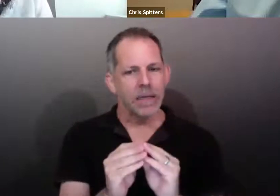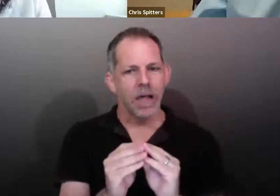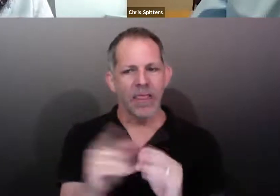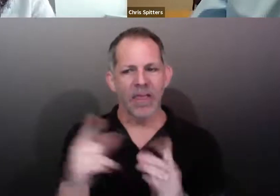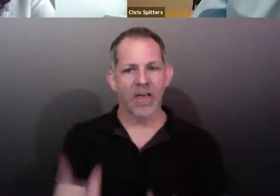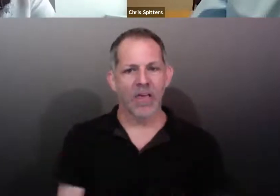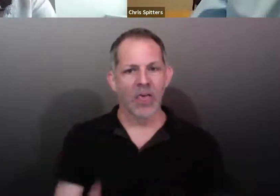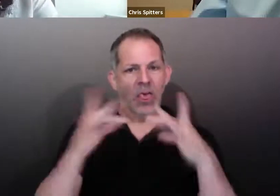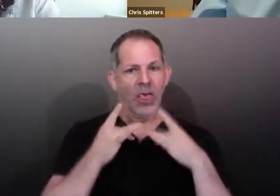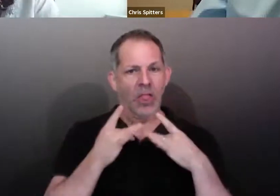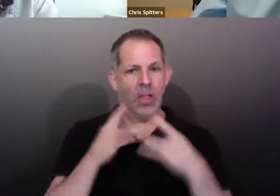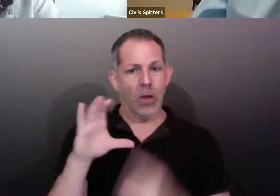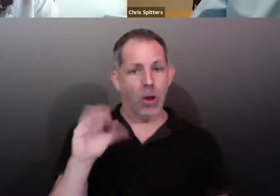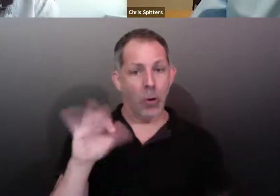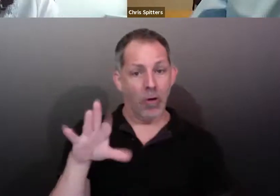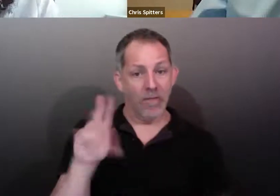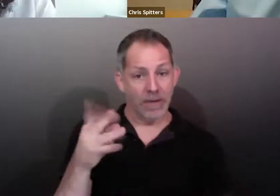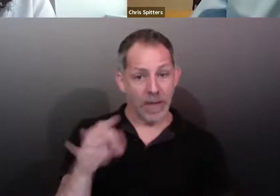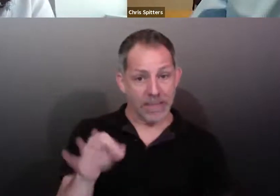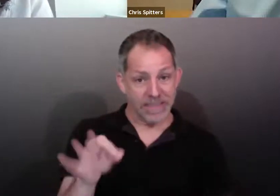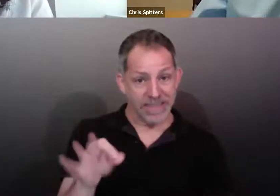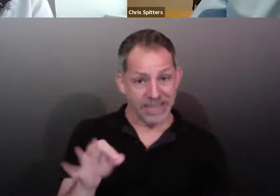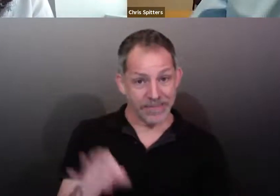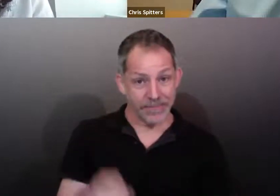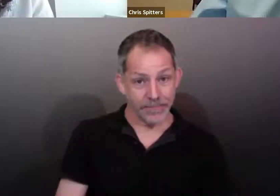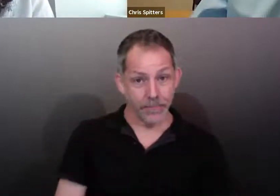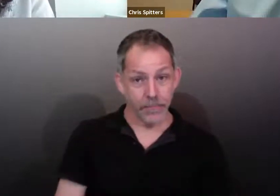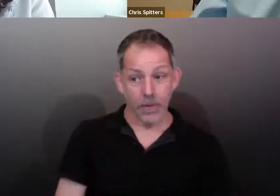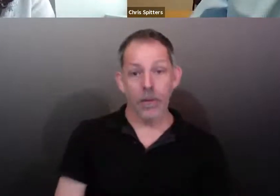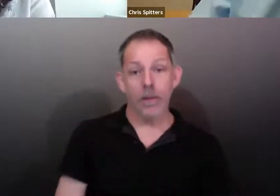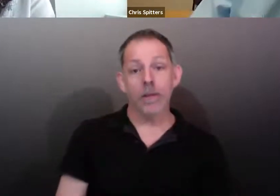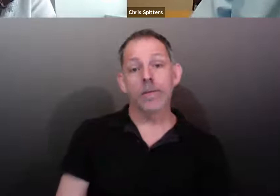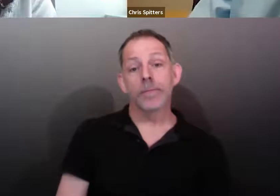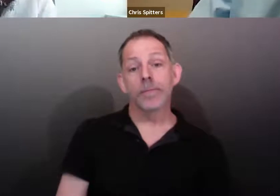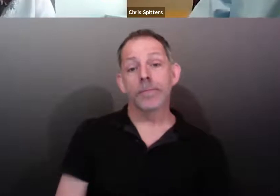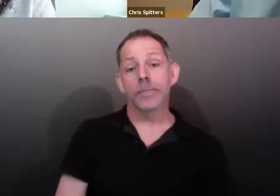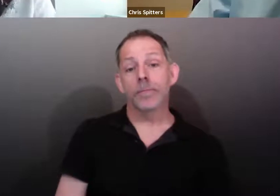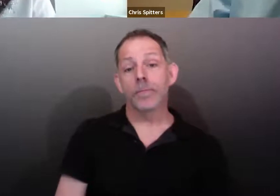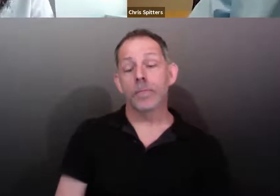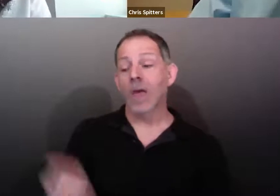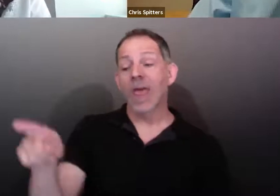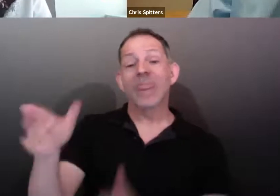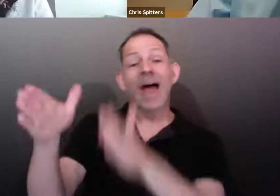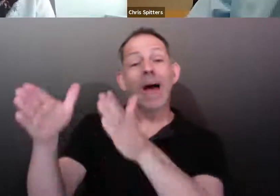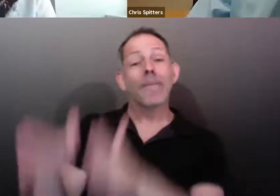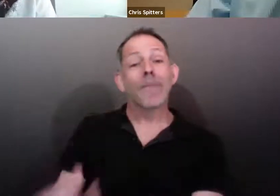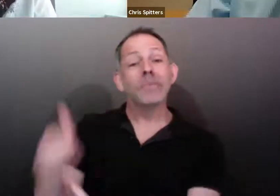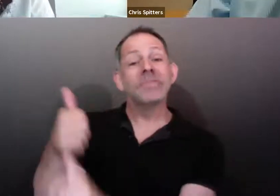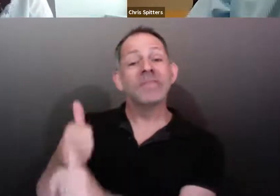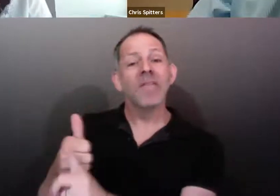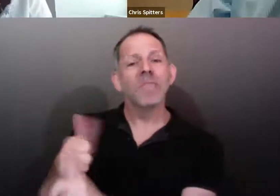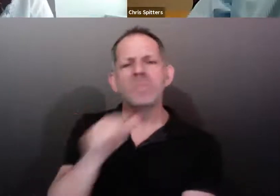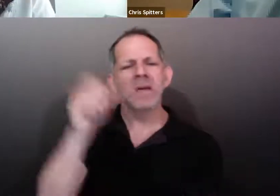sick. And even with social distancing, sitting 6 feet apart, I think that's how